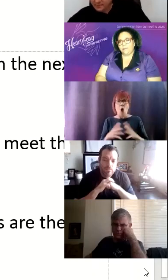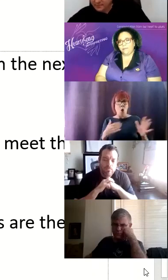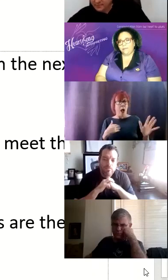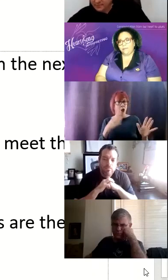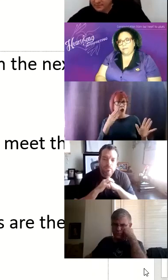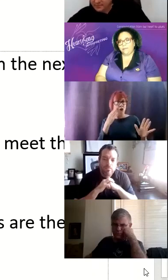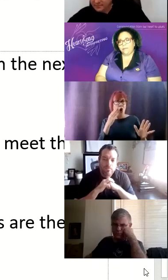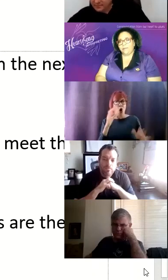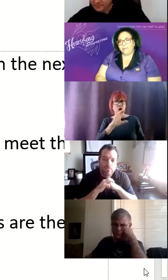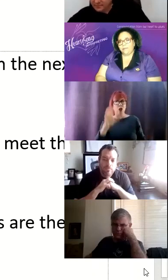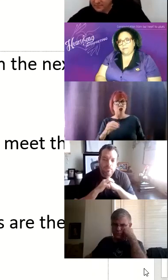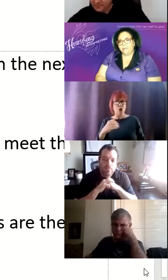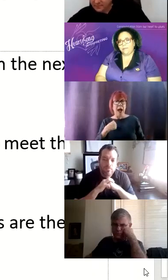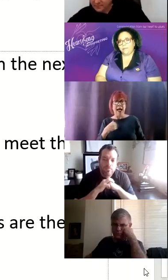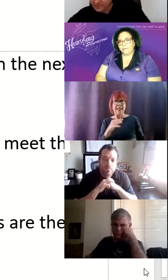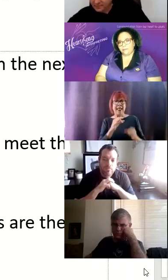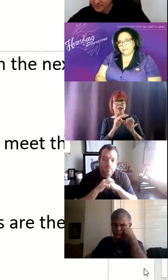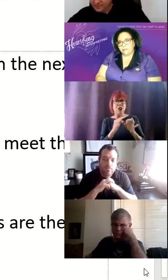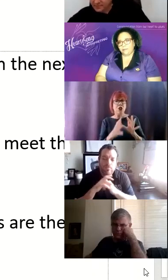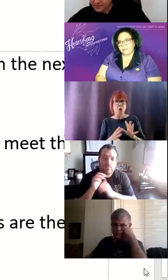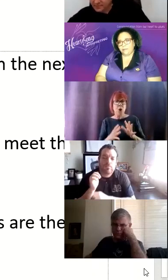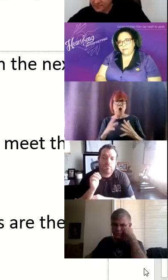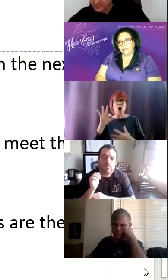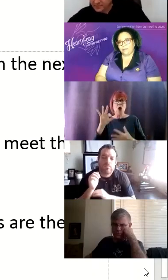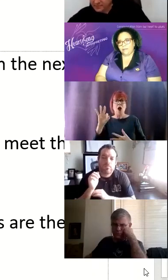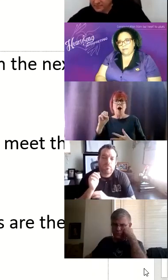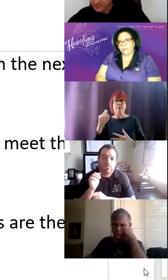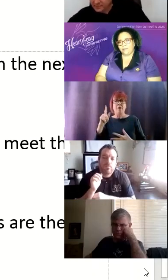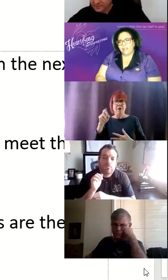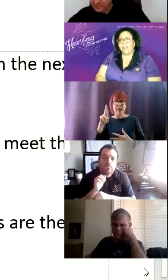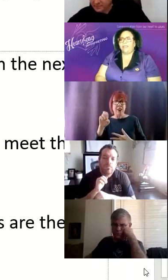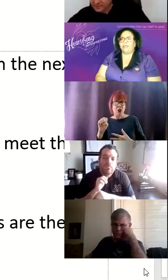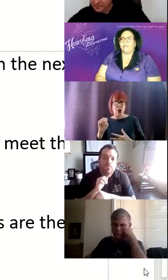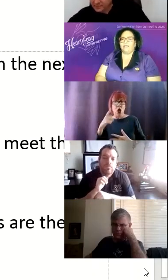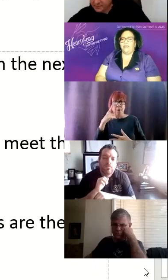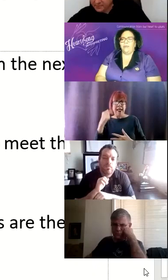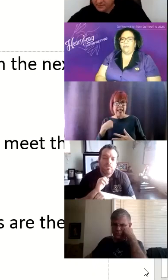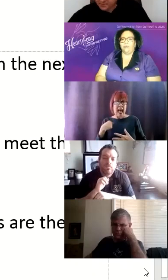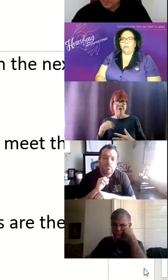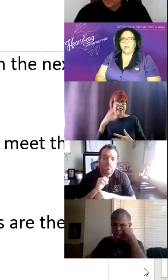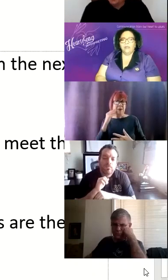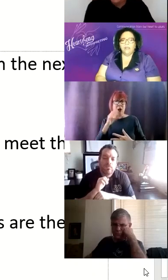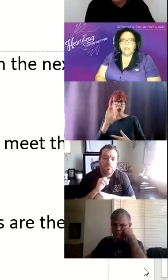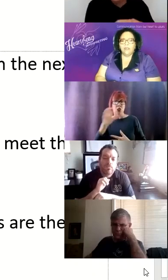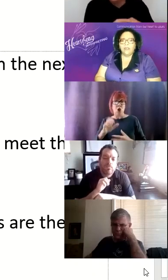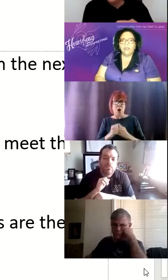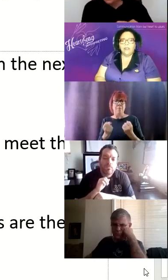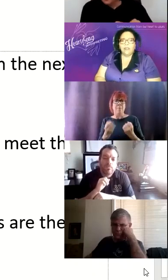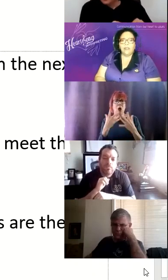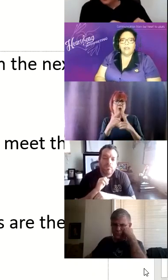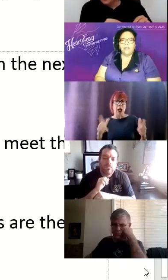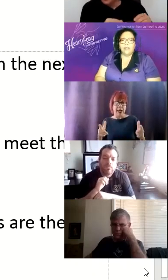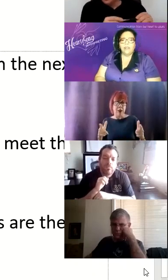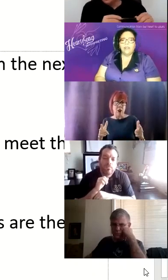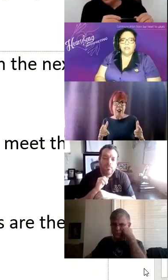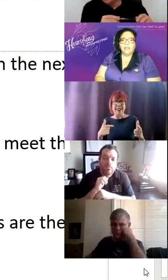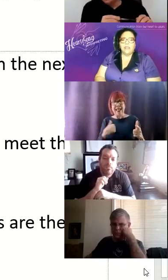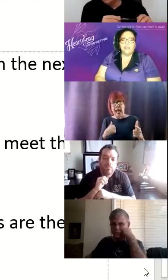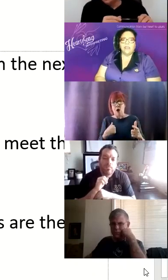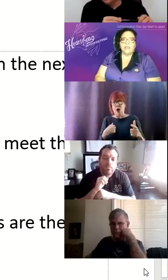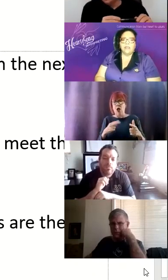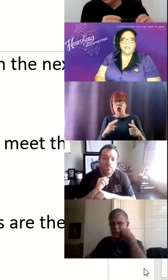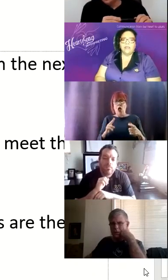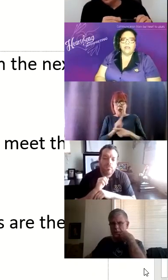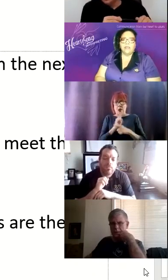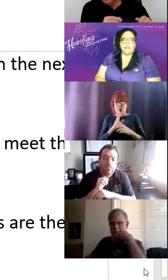because I've been on a Zoom where there were multiple languages being interpreted at the same time. And So you can toggle as a user between which